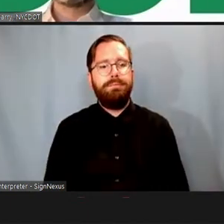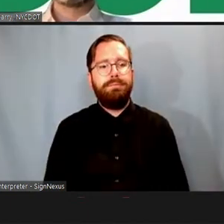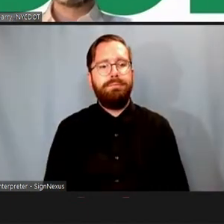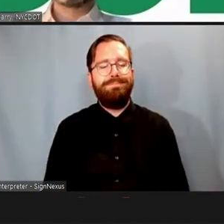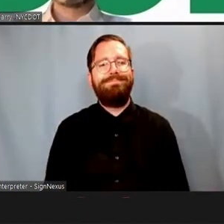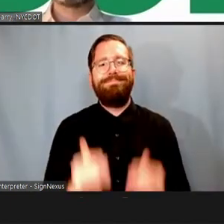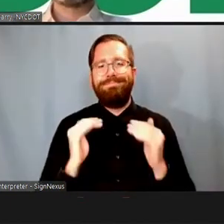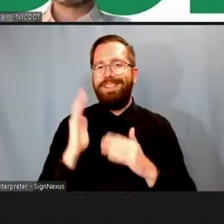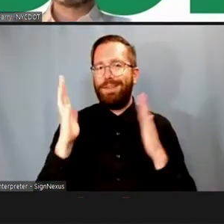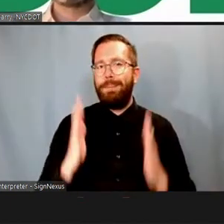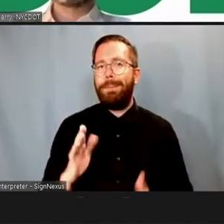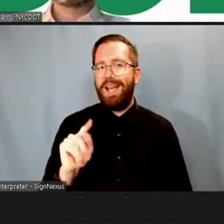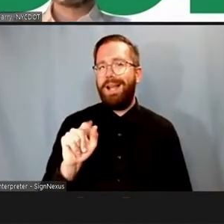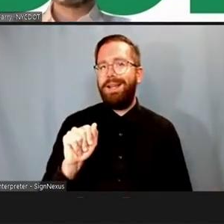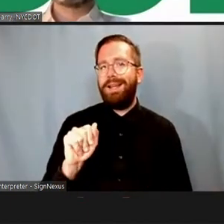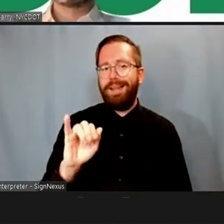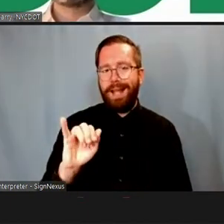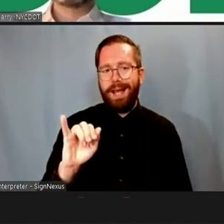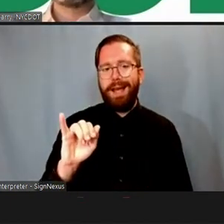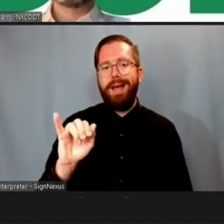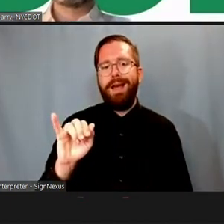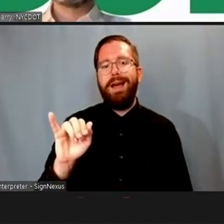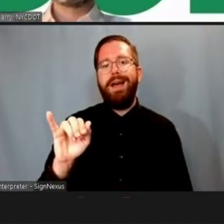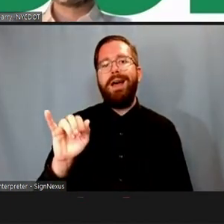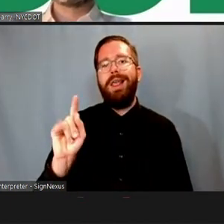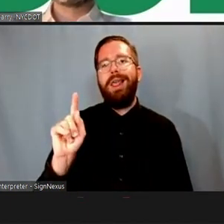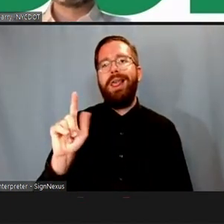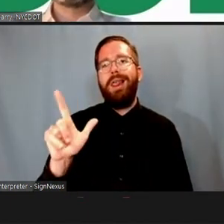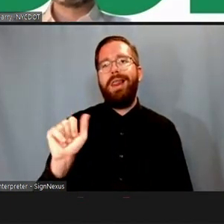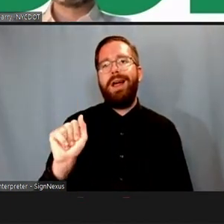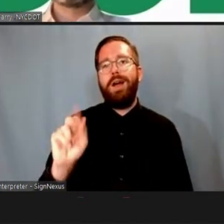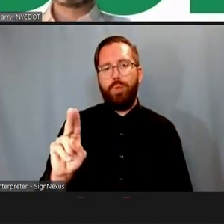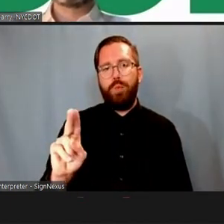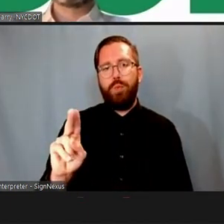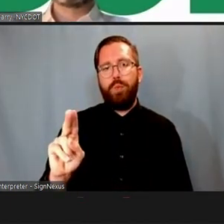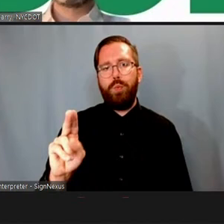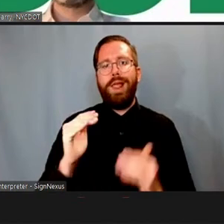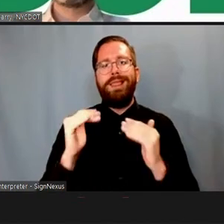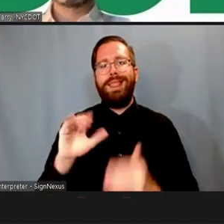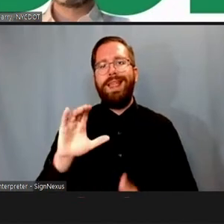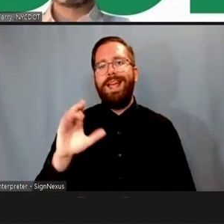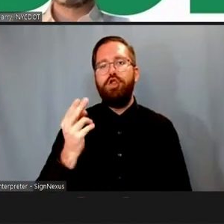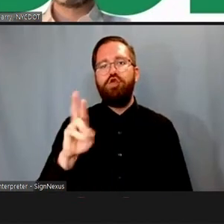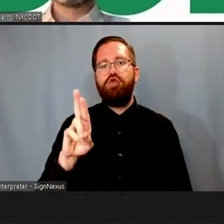our next speaker is tai lao followed by christopher amplo